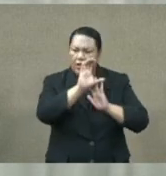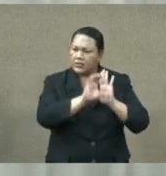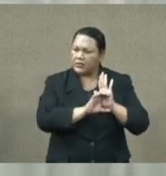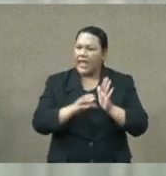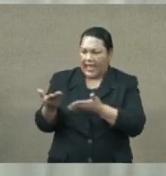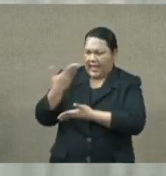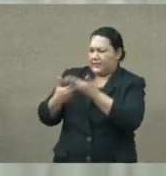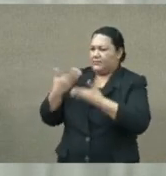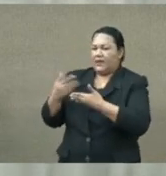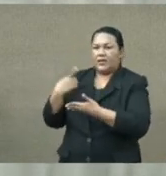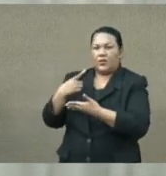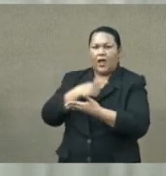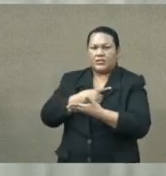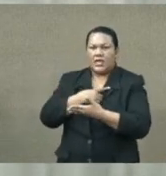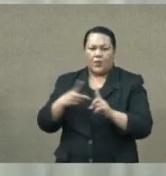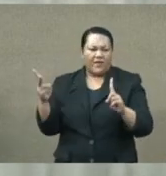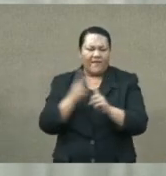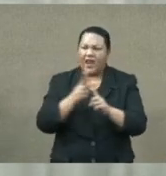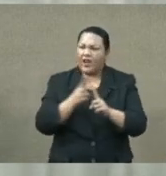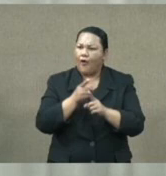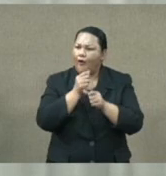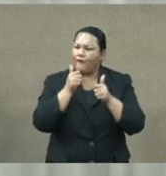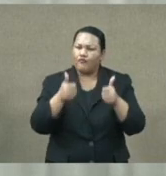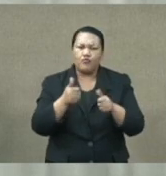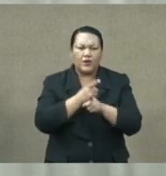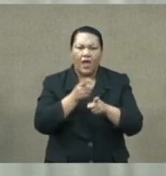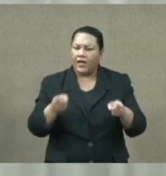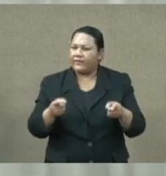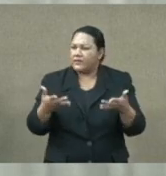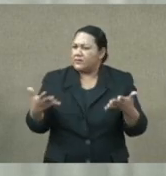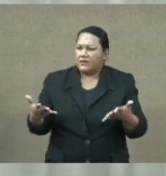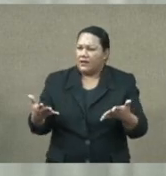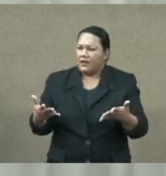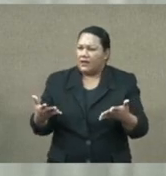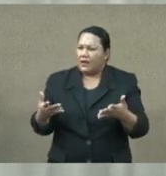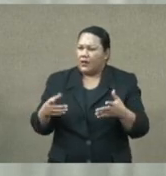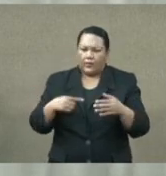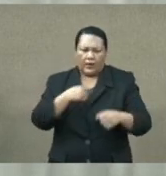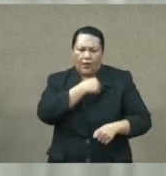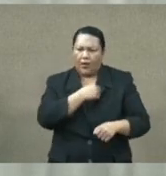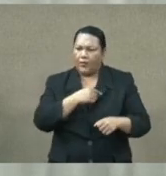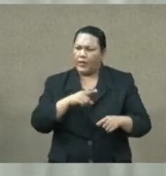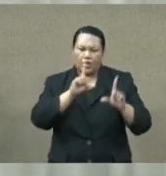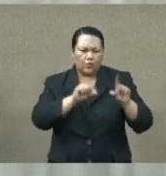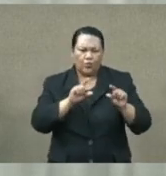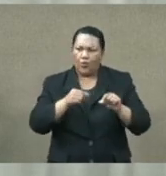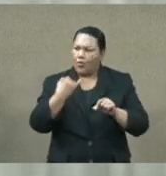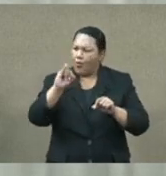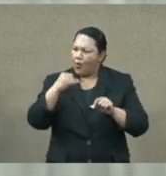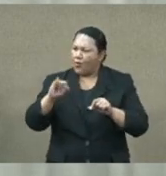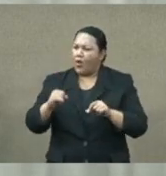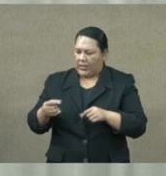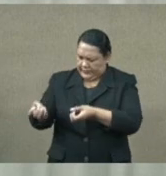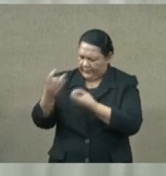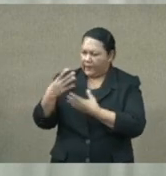of good governance, and also committed other transgressions. If he fails to provide the details of what he